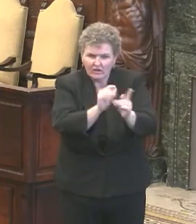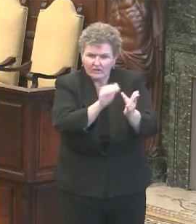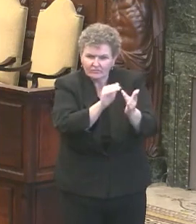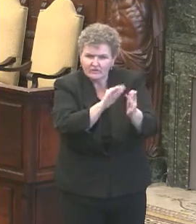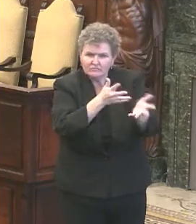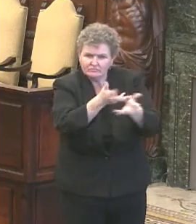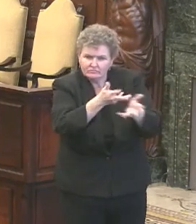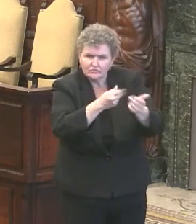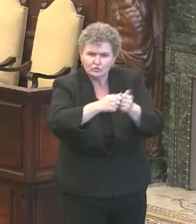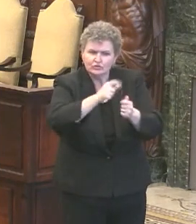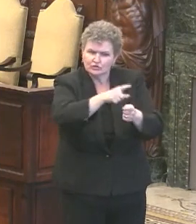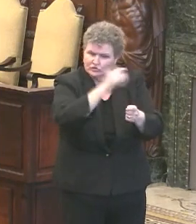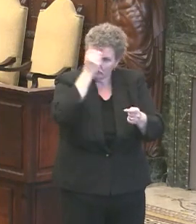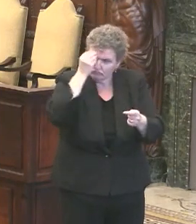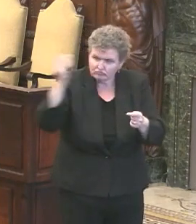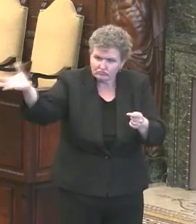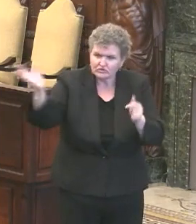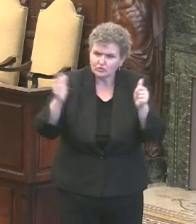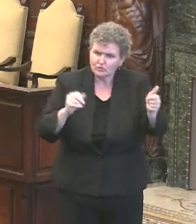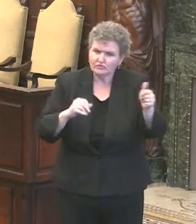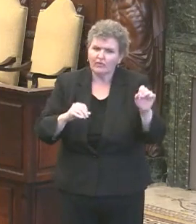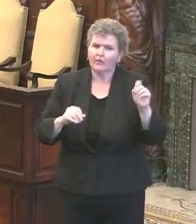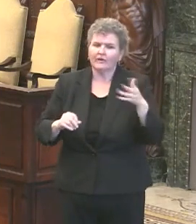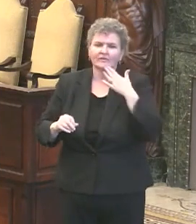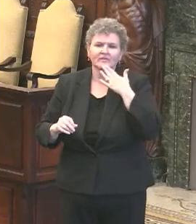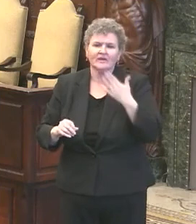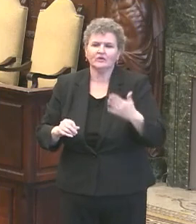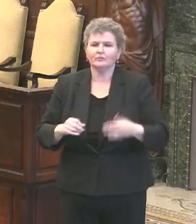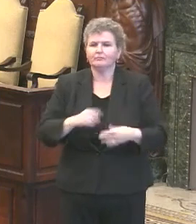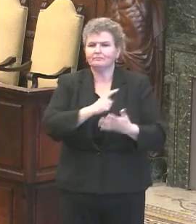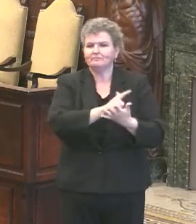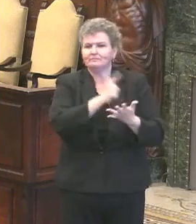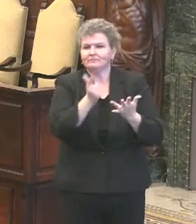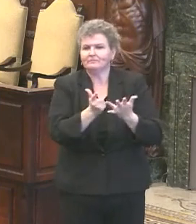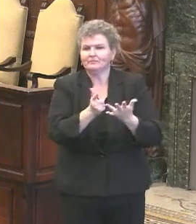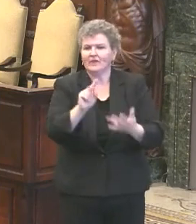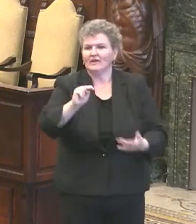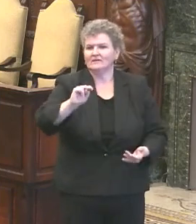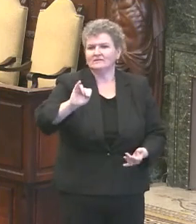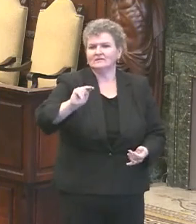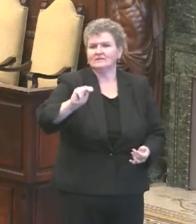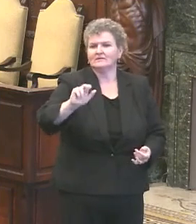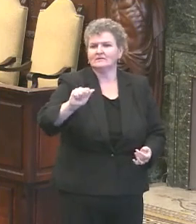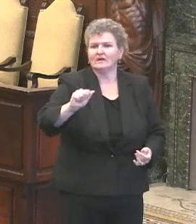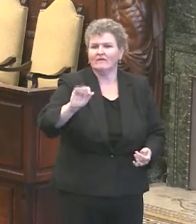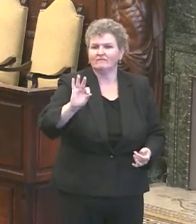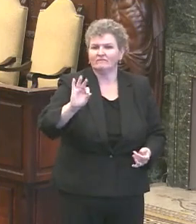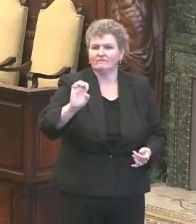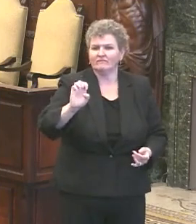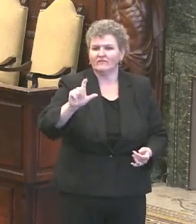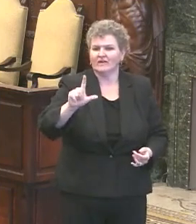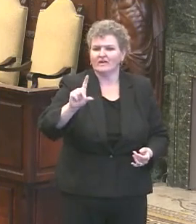Thank you. Okay, let's go to Nina Feldman of WHYY.